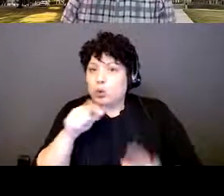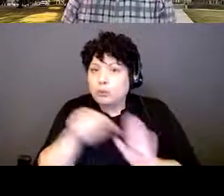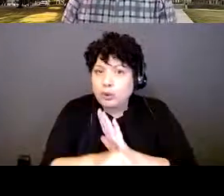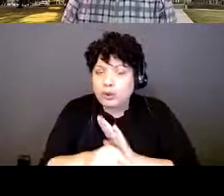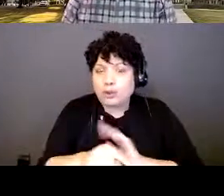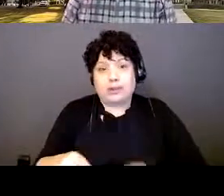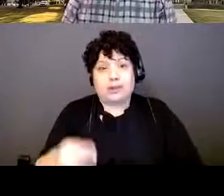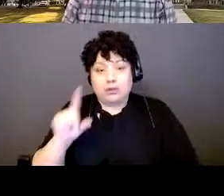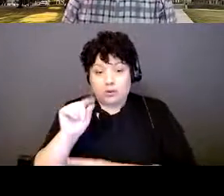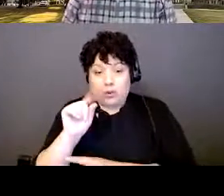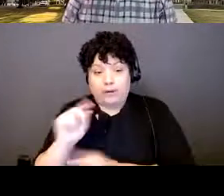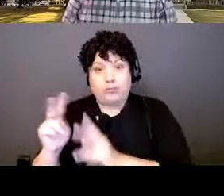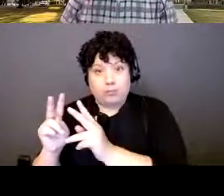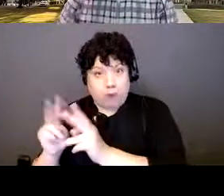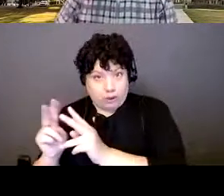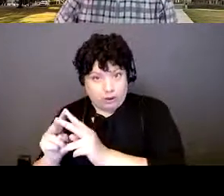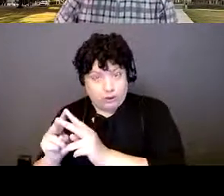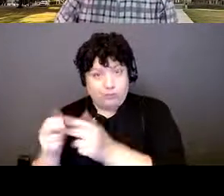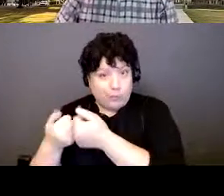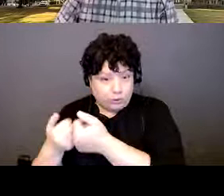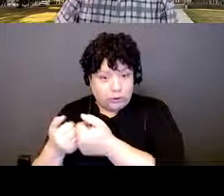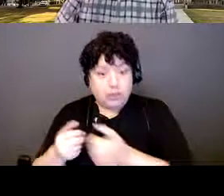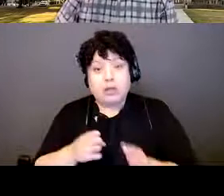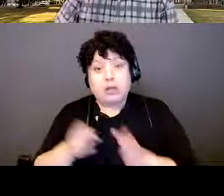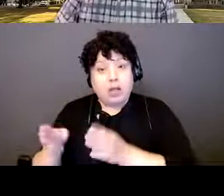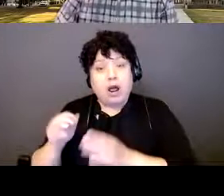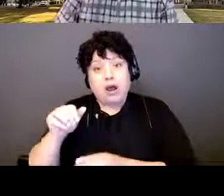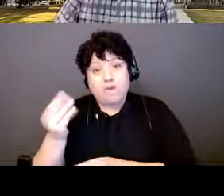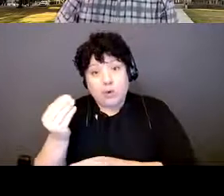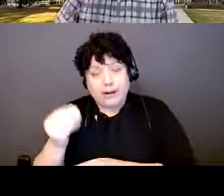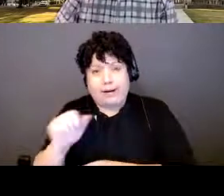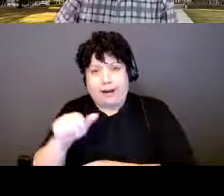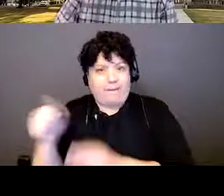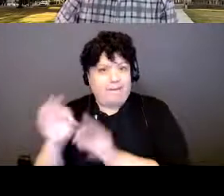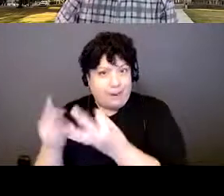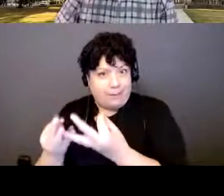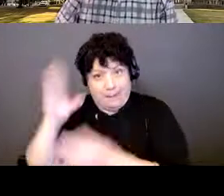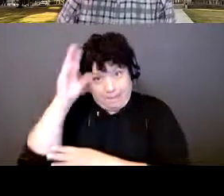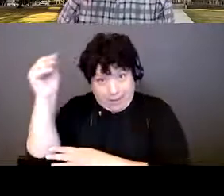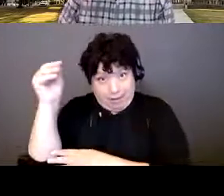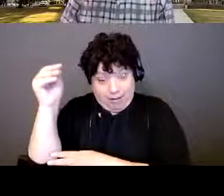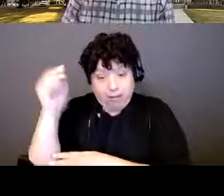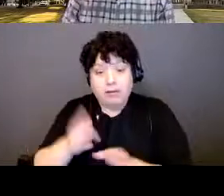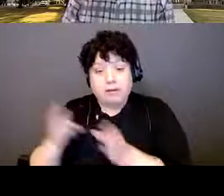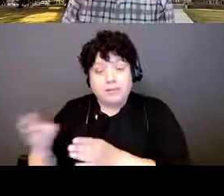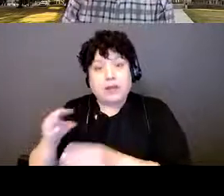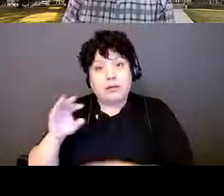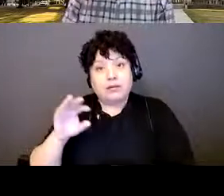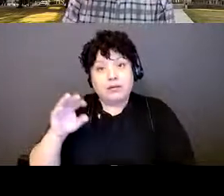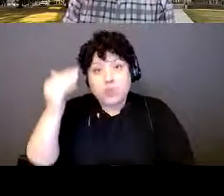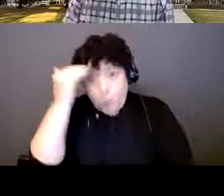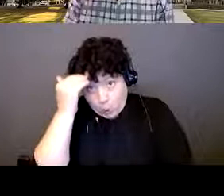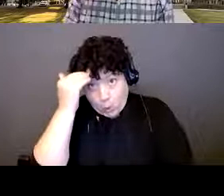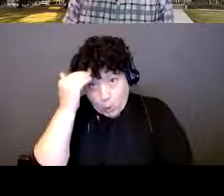intimate partners, 14 are other male family members. 9 are sort of known to the victim. We know them and we know